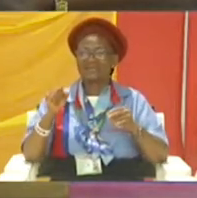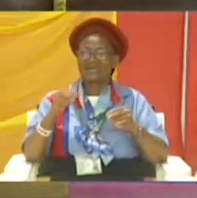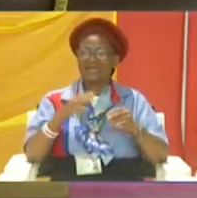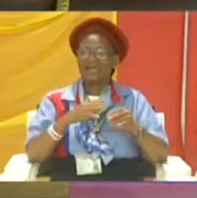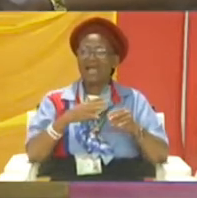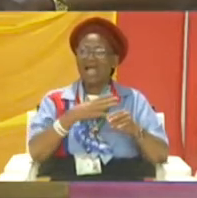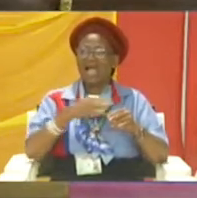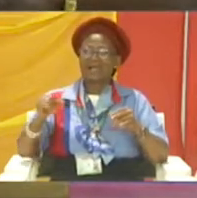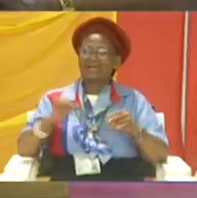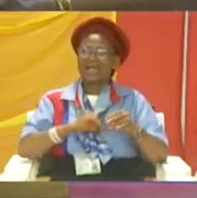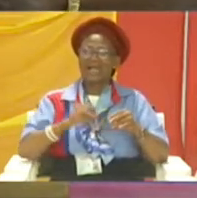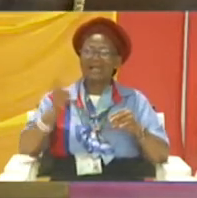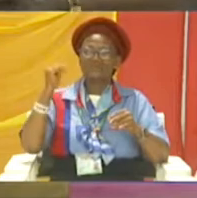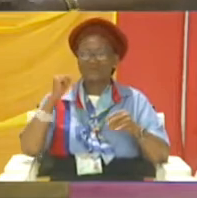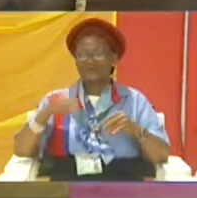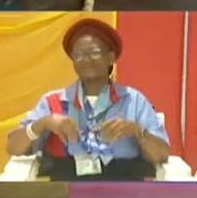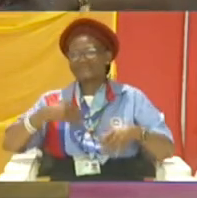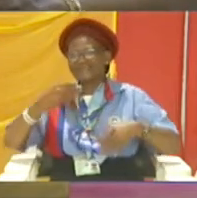glad.